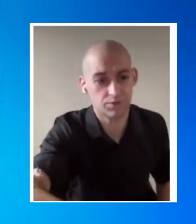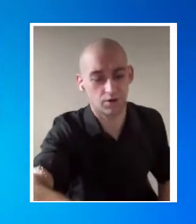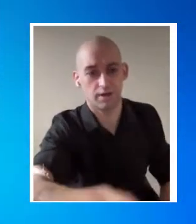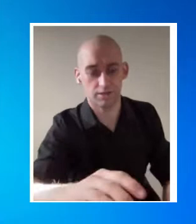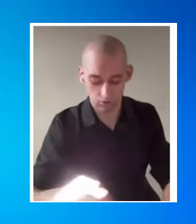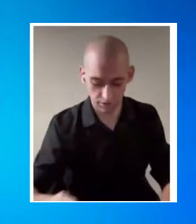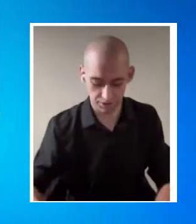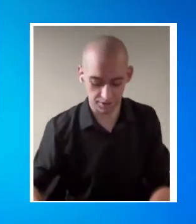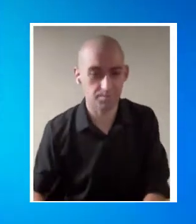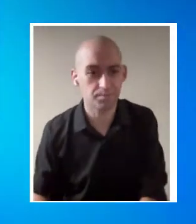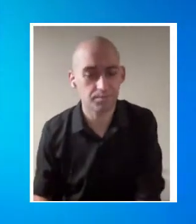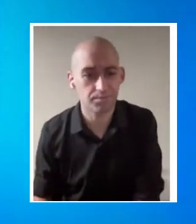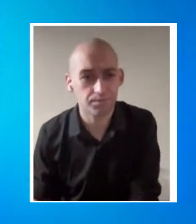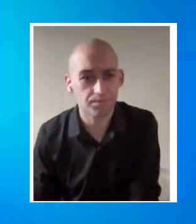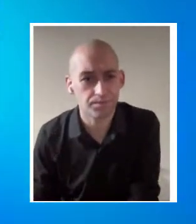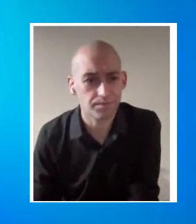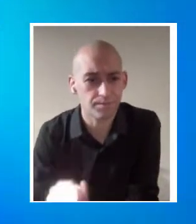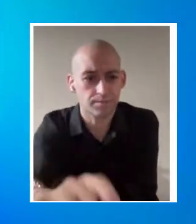Sorry, ask your question again.